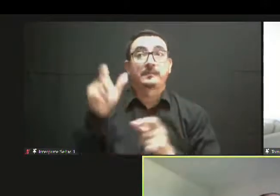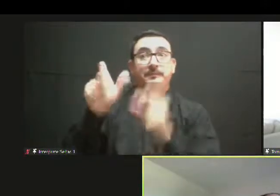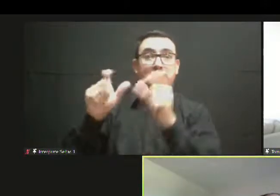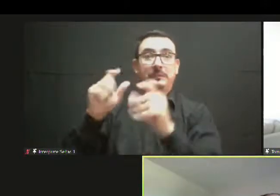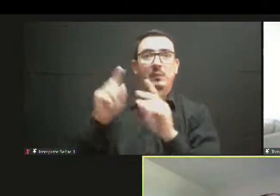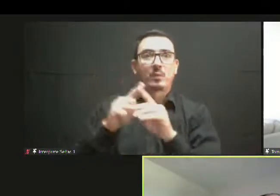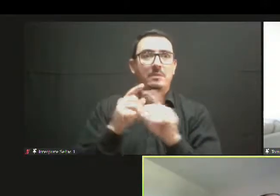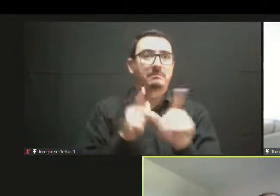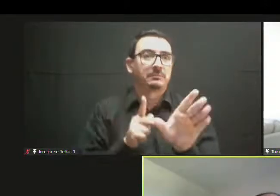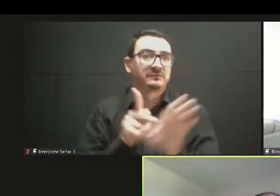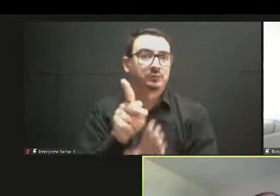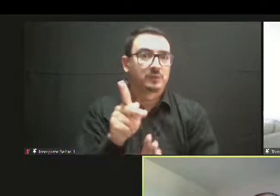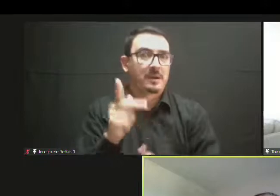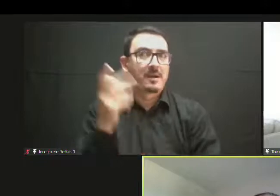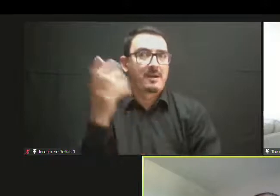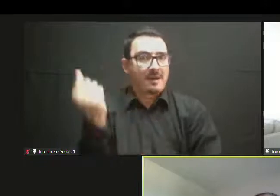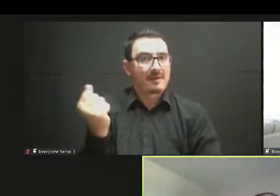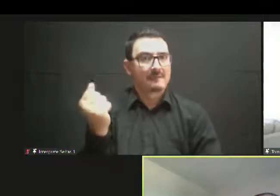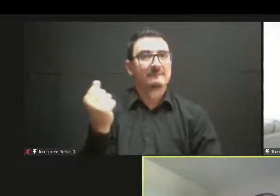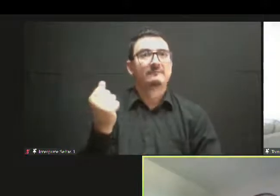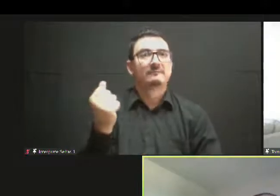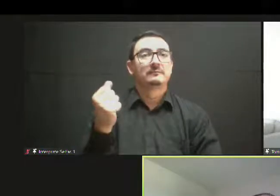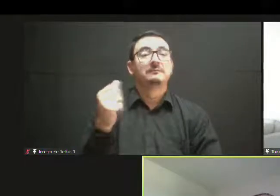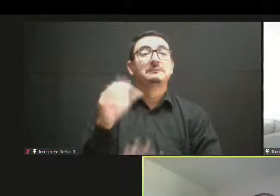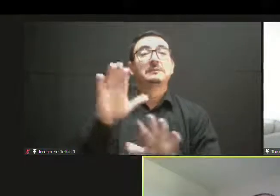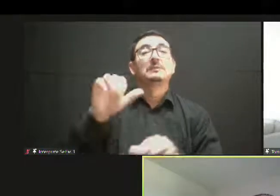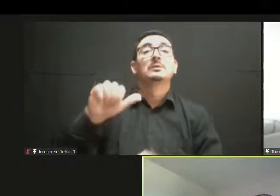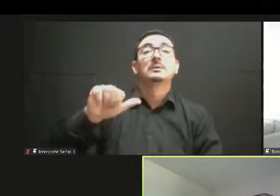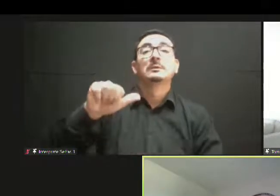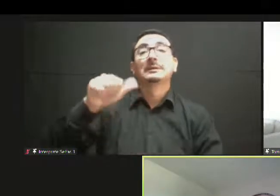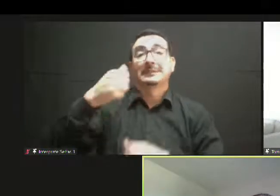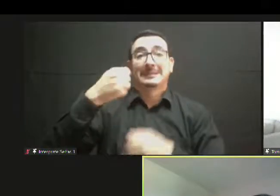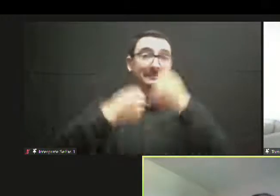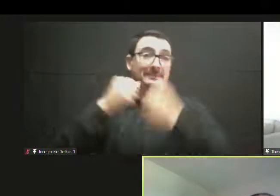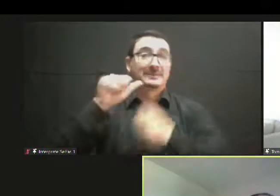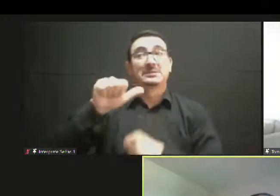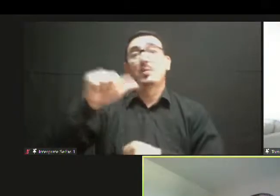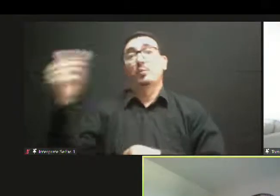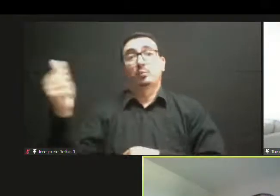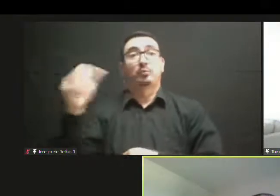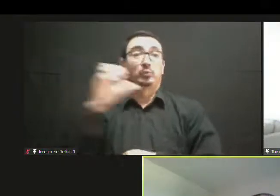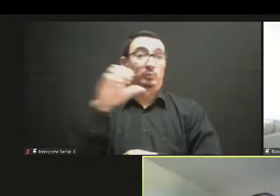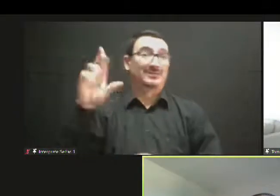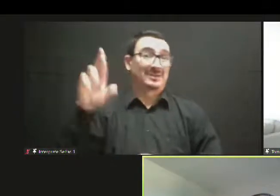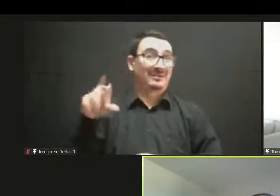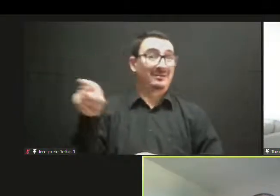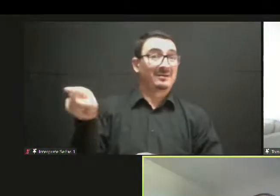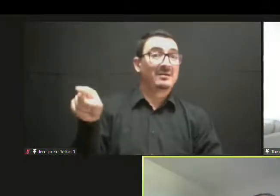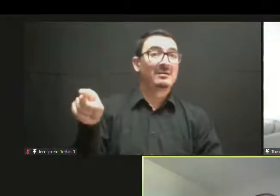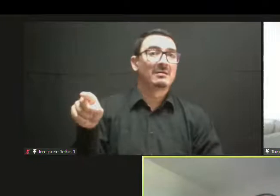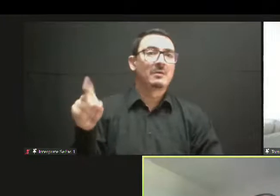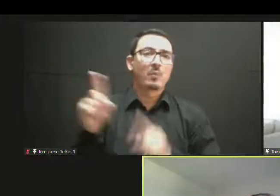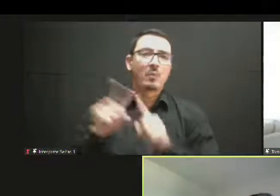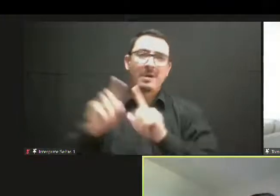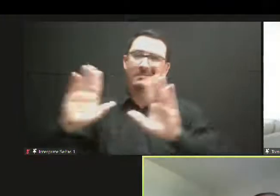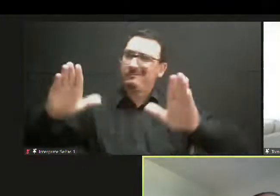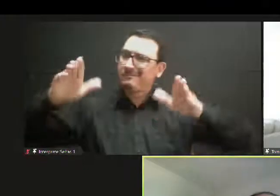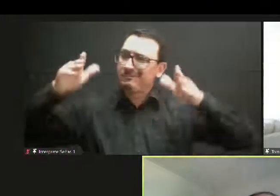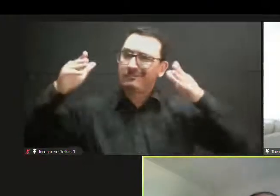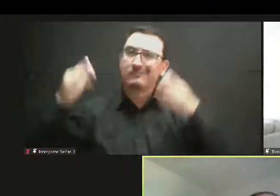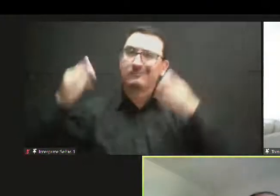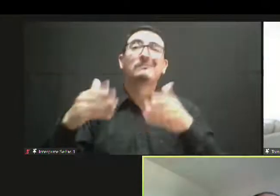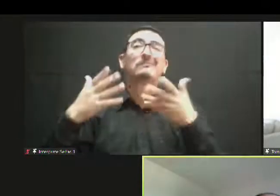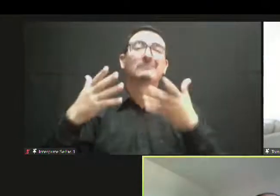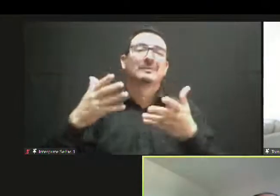companies as a business continuity site. So now they are transferring more operations to Costa Rica to balance their risk